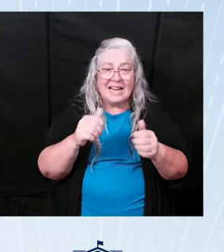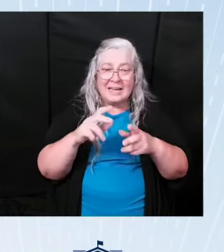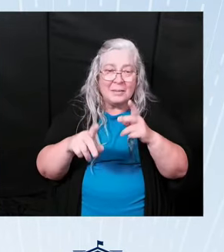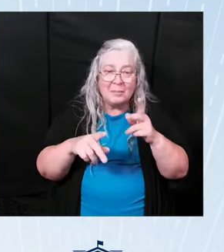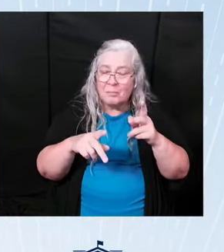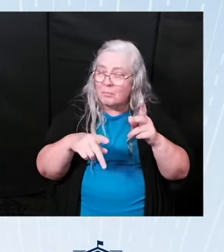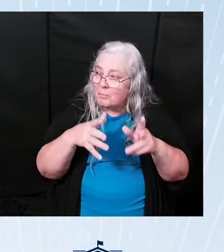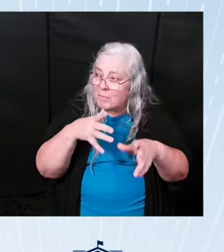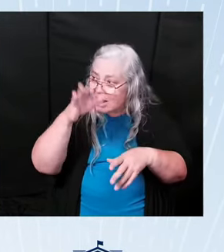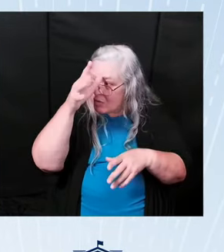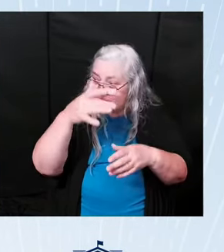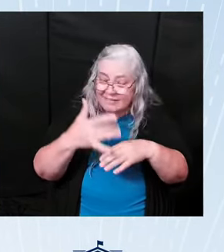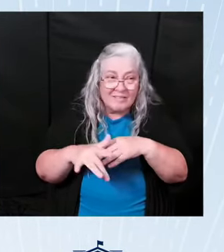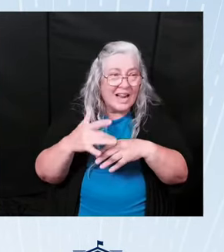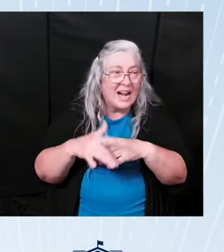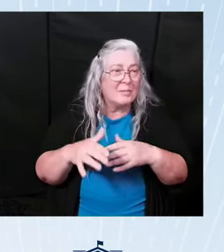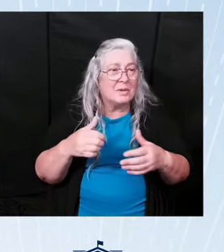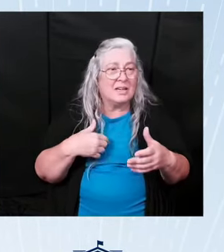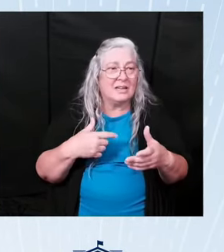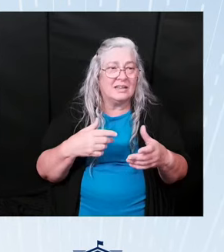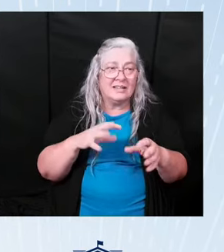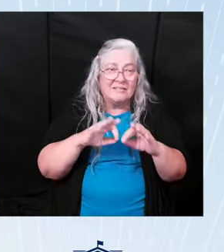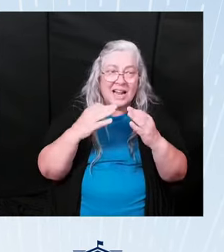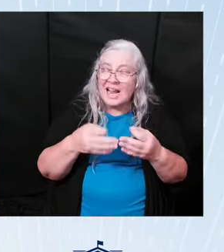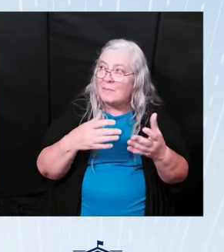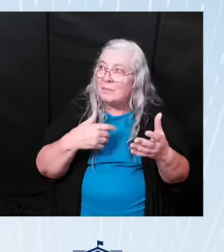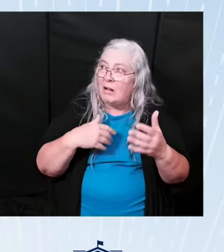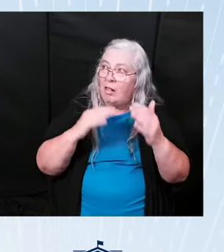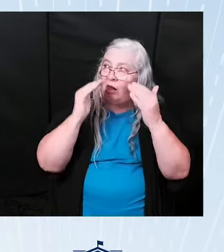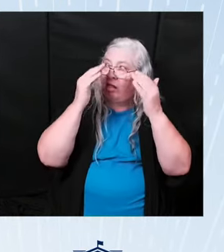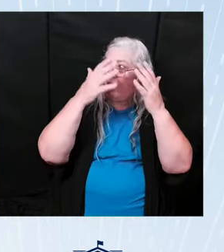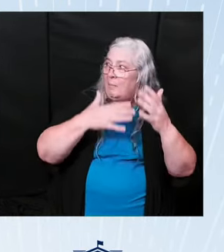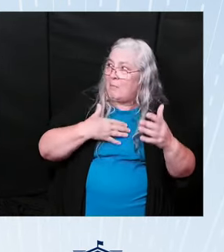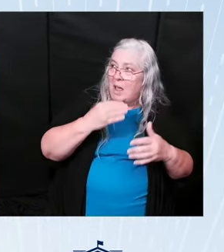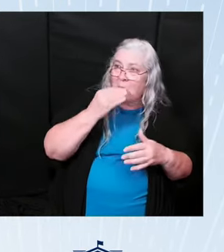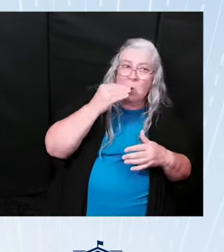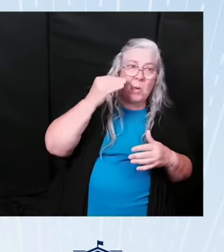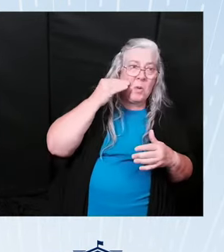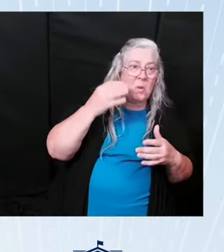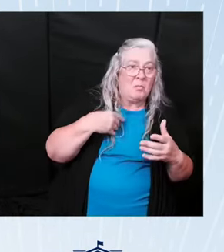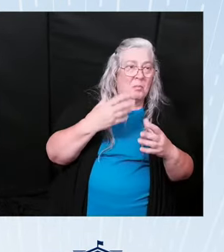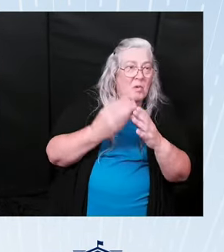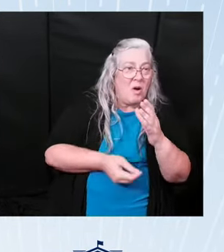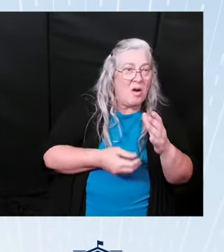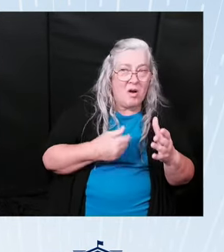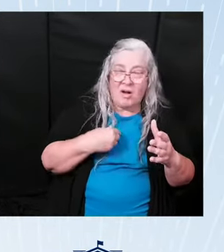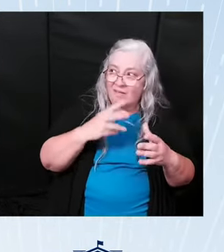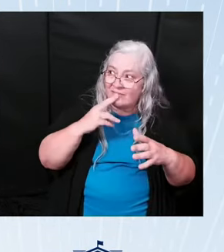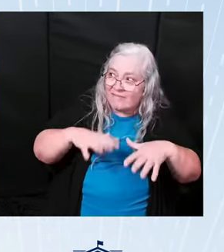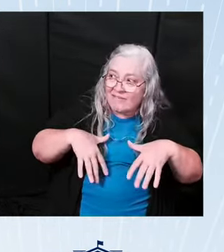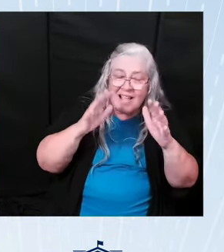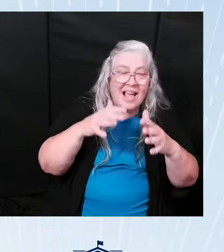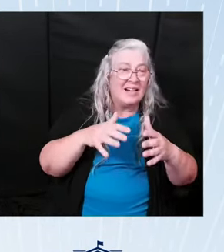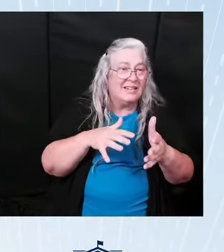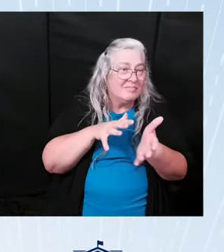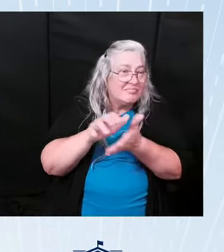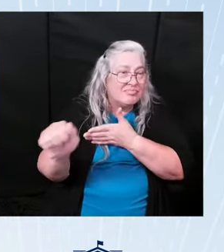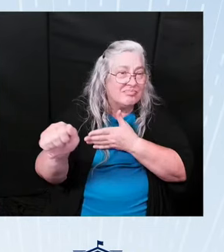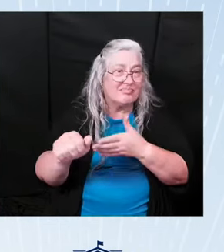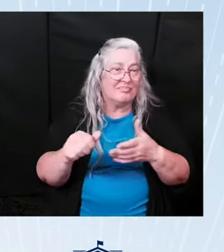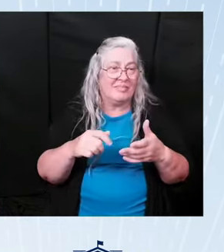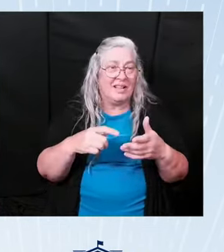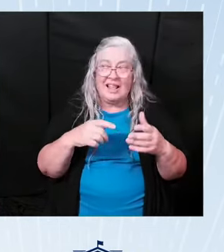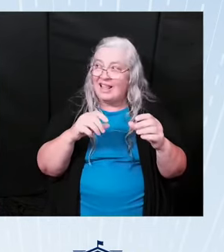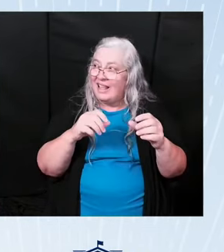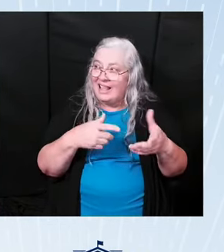that waits outside for a school bus every day, for the elderly grandmother who can't afford air conditioning, we have to get on this